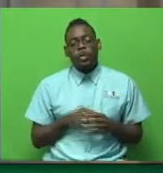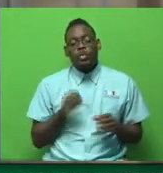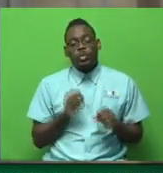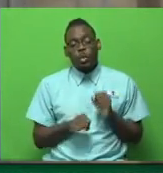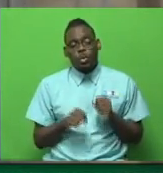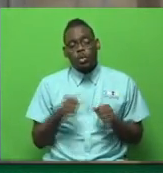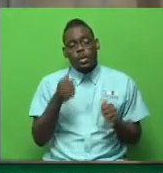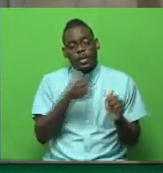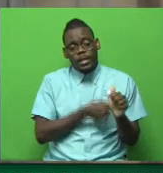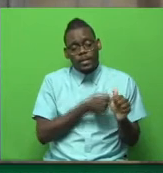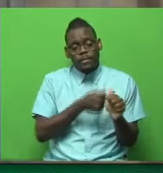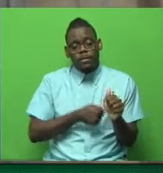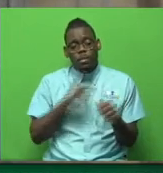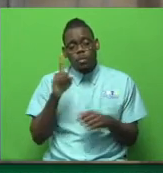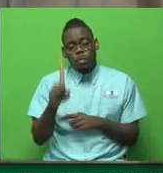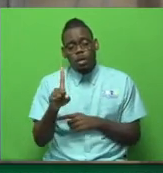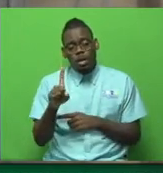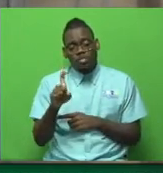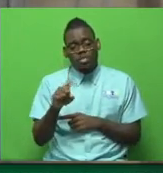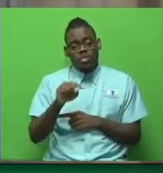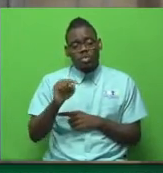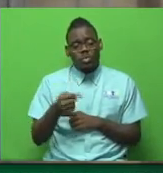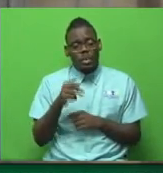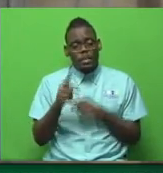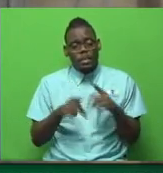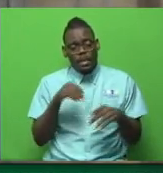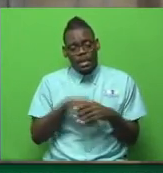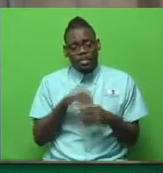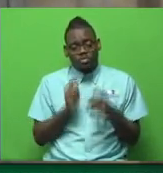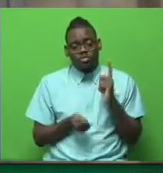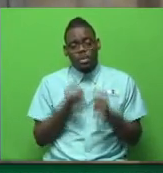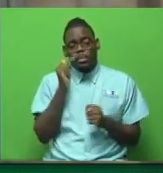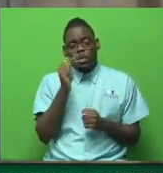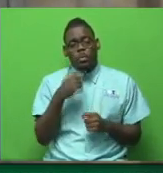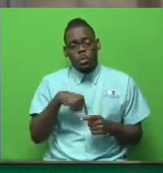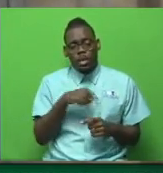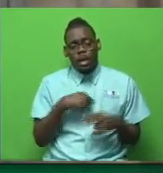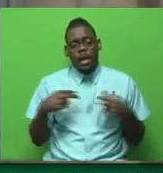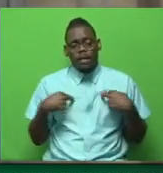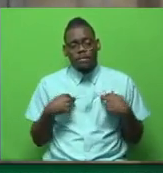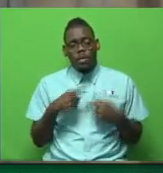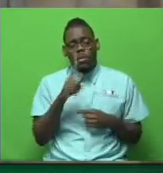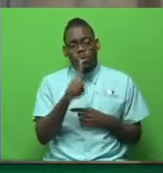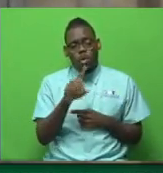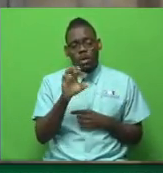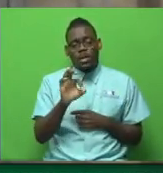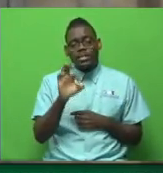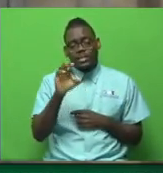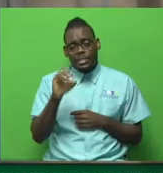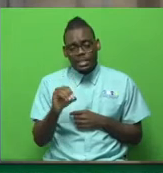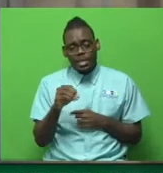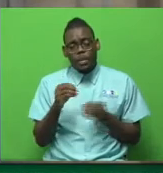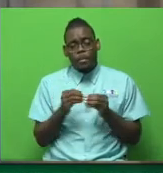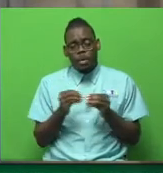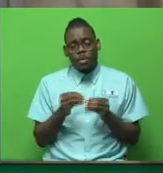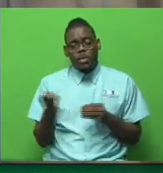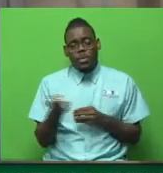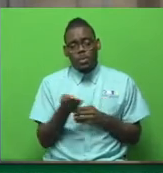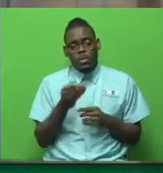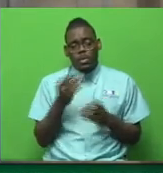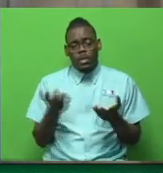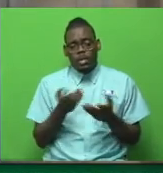000 persons in Trinidad and Tobago we had 190 more debts in Trinidad and Tobago than